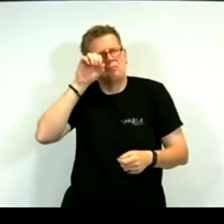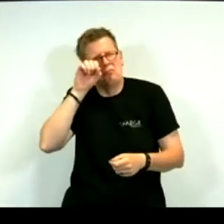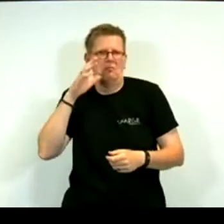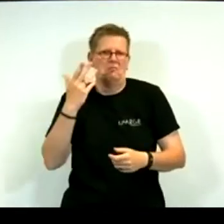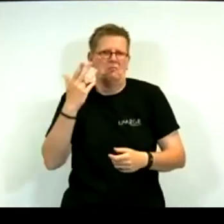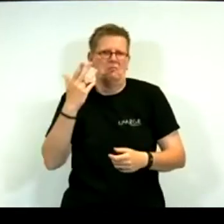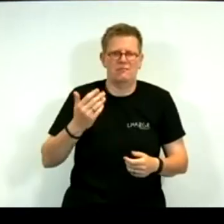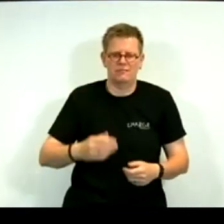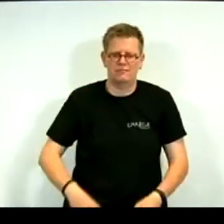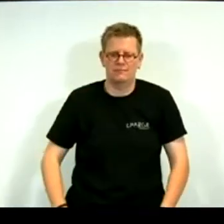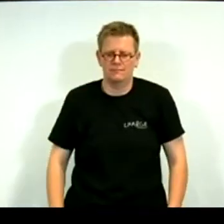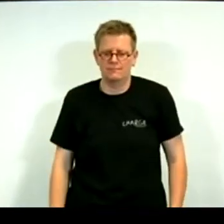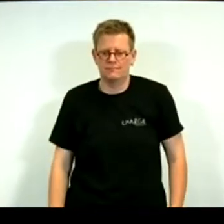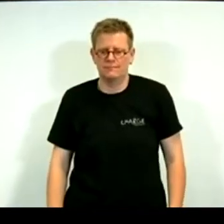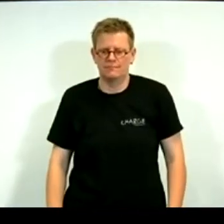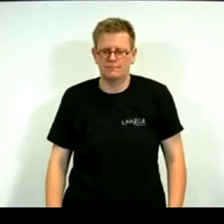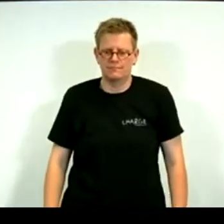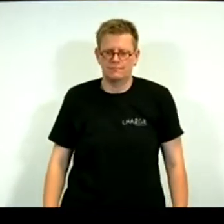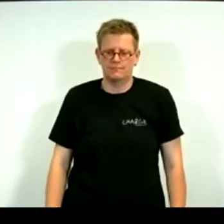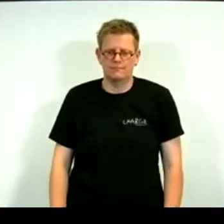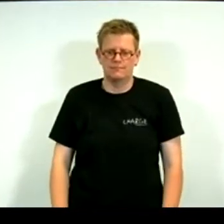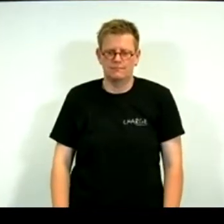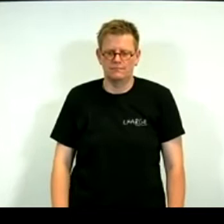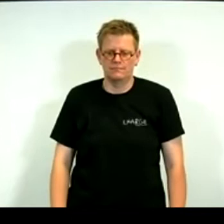off his glasses, he doesn't do it any longer.